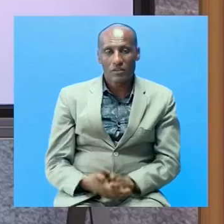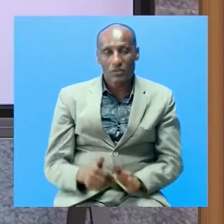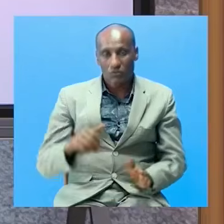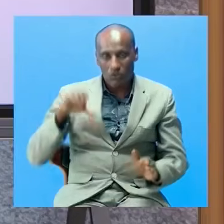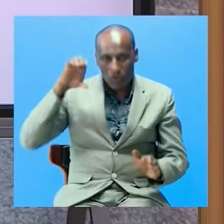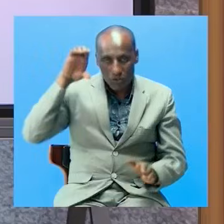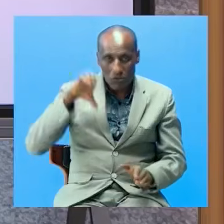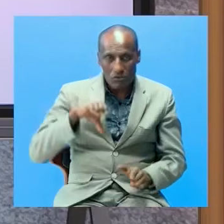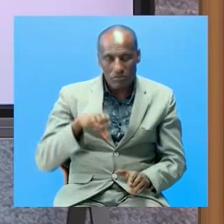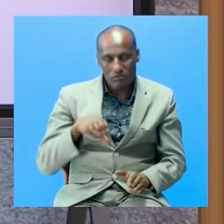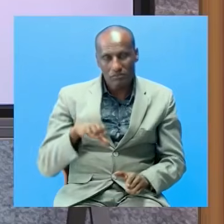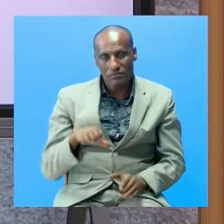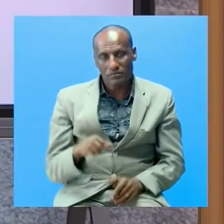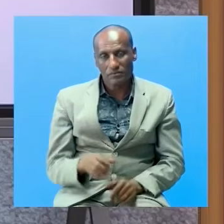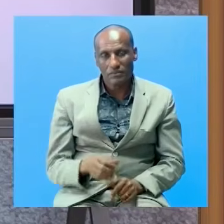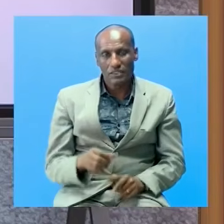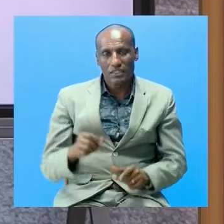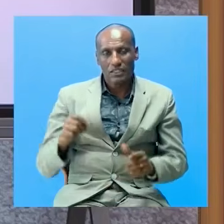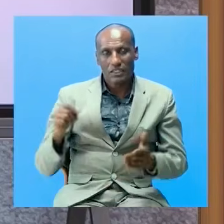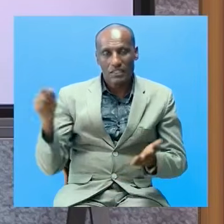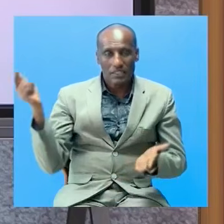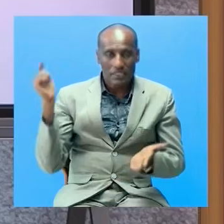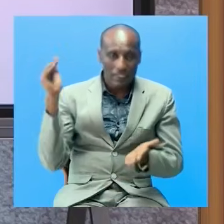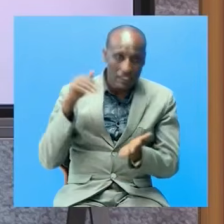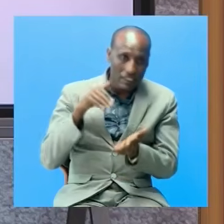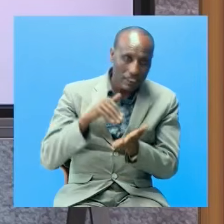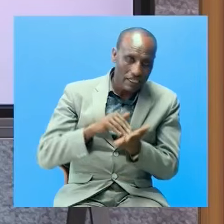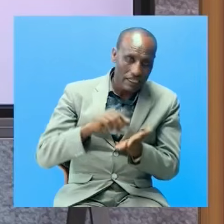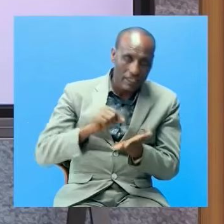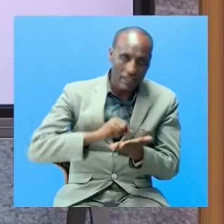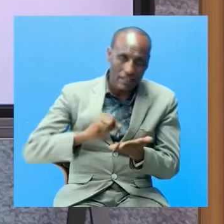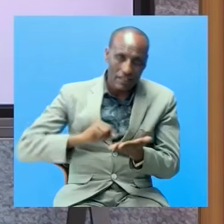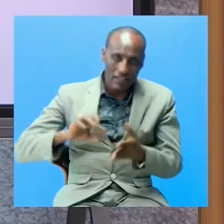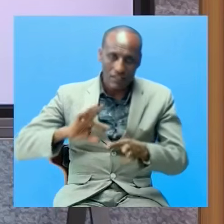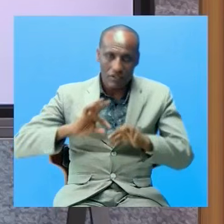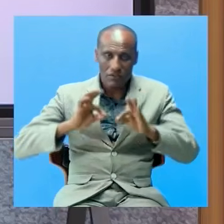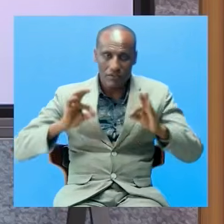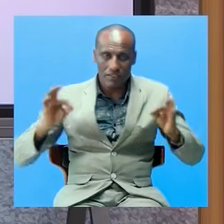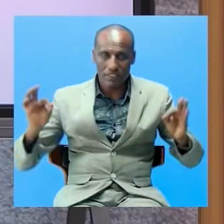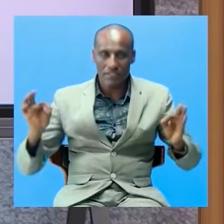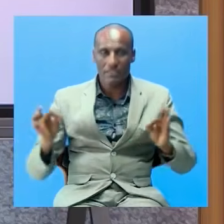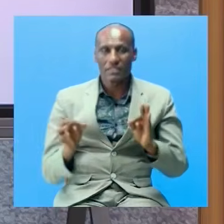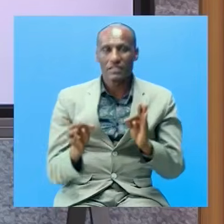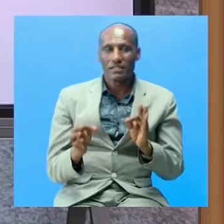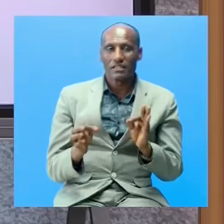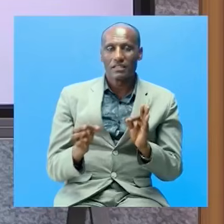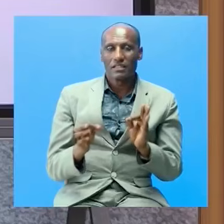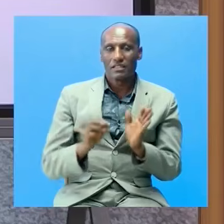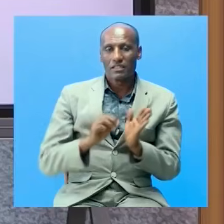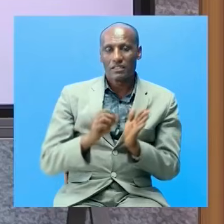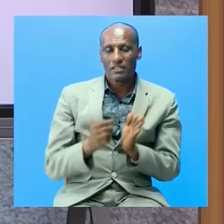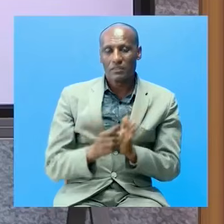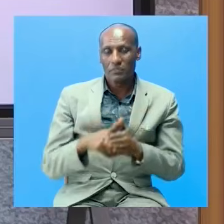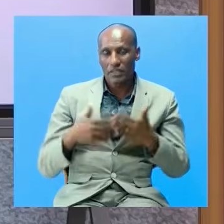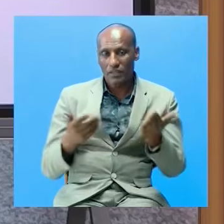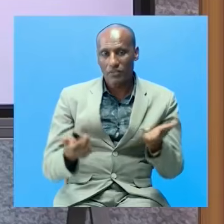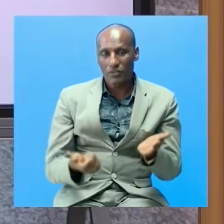is general but uncertain, use could. Rewrite your sentences again,